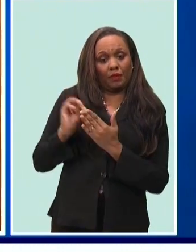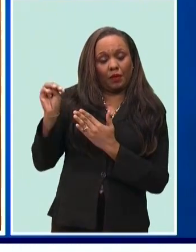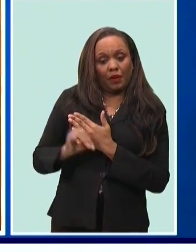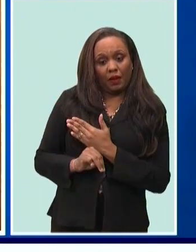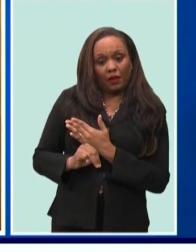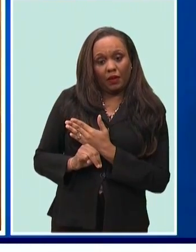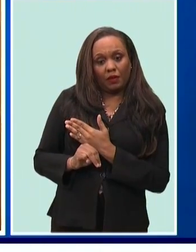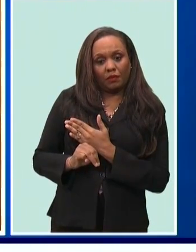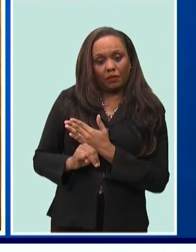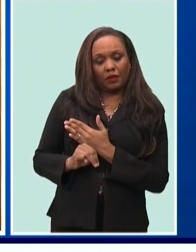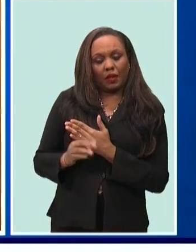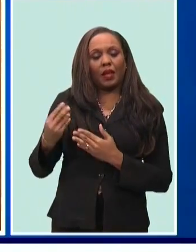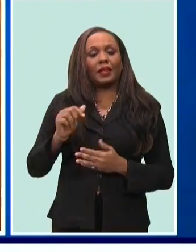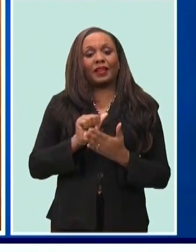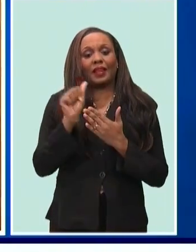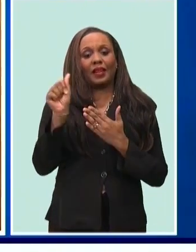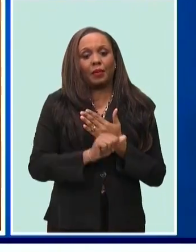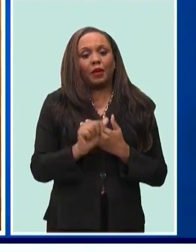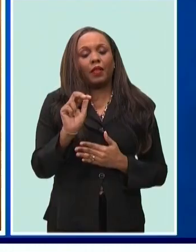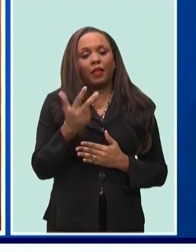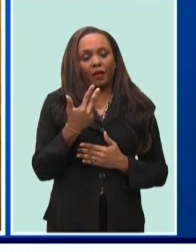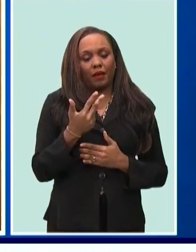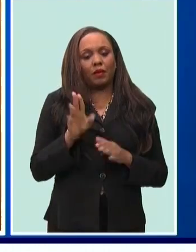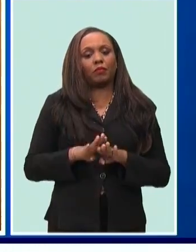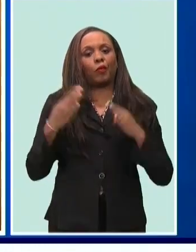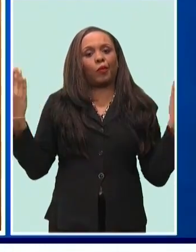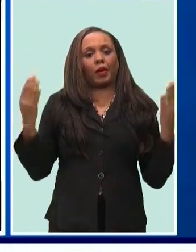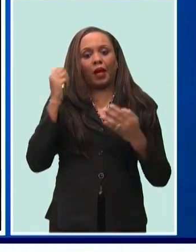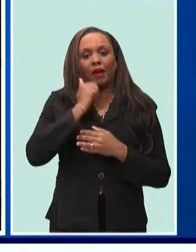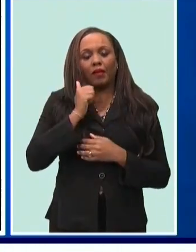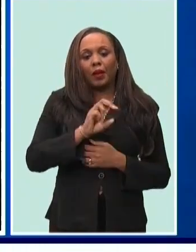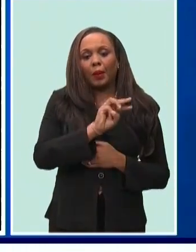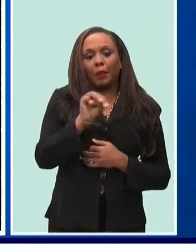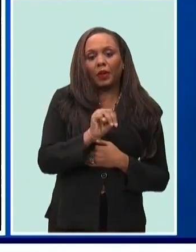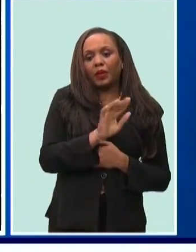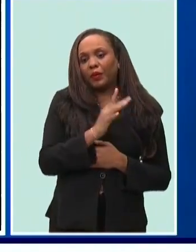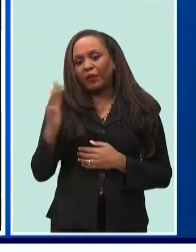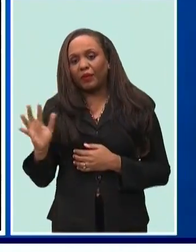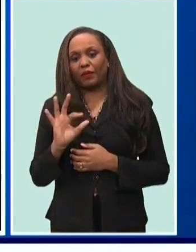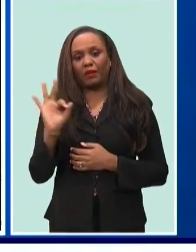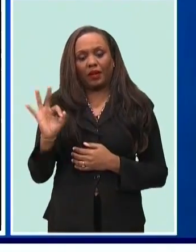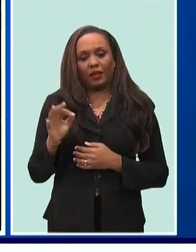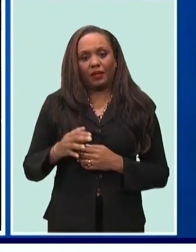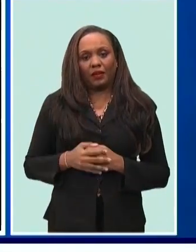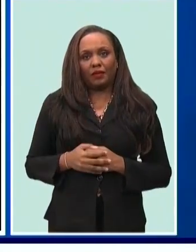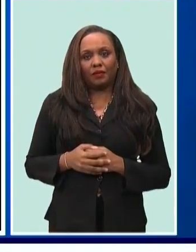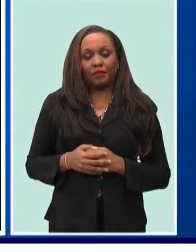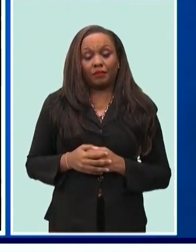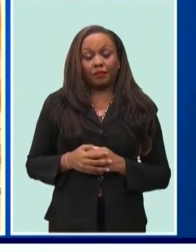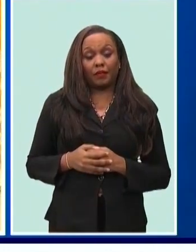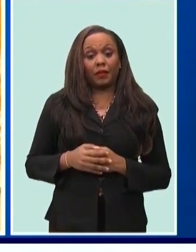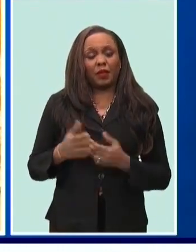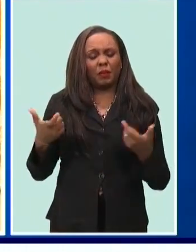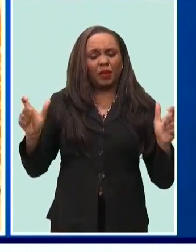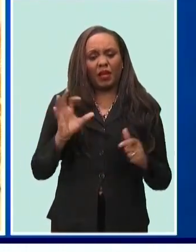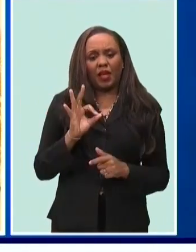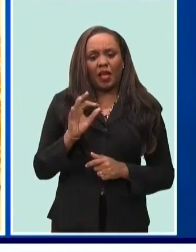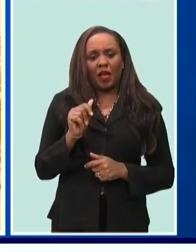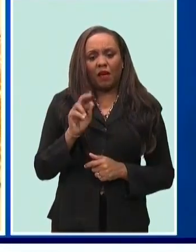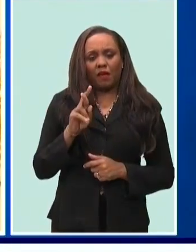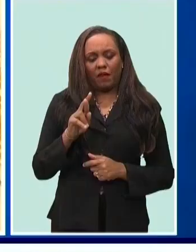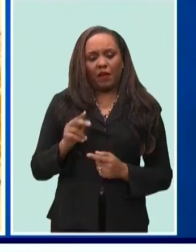through April 3rd. It will be open daily, Monday through Friday. The Caribbean Fine Art Fair runs until Sunday. Its